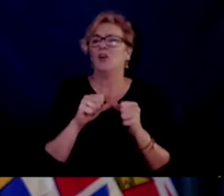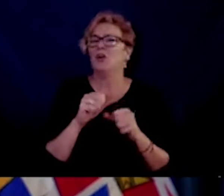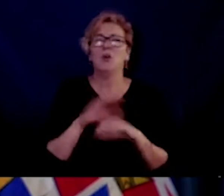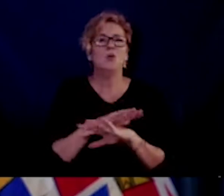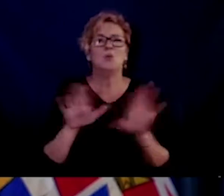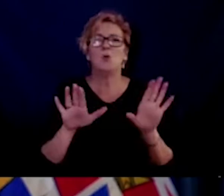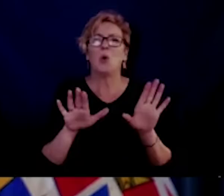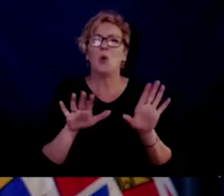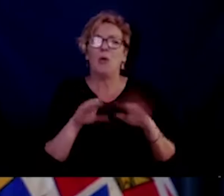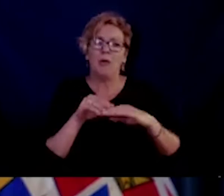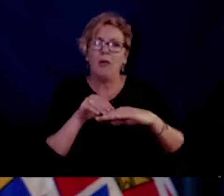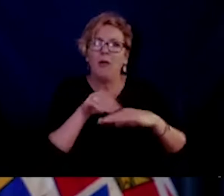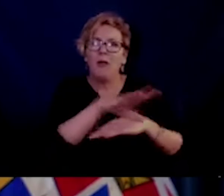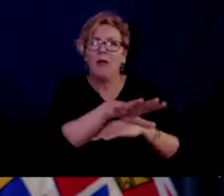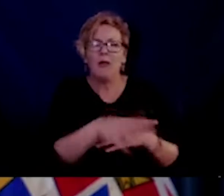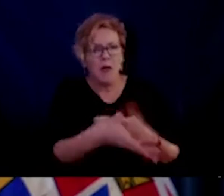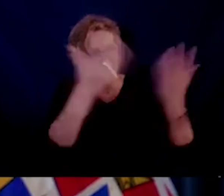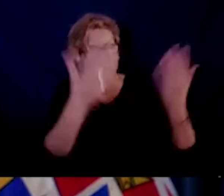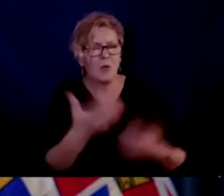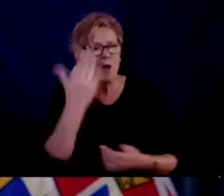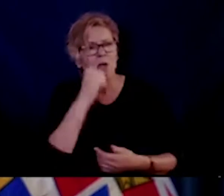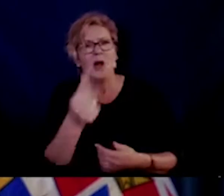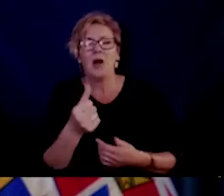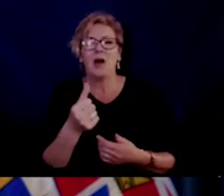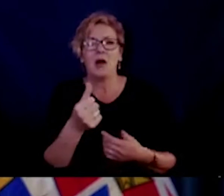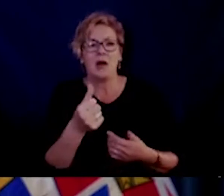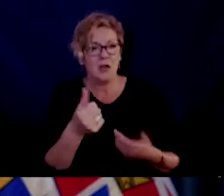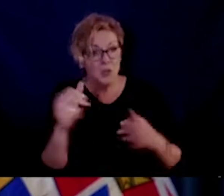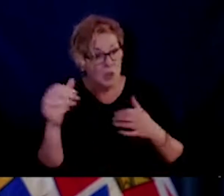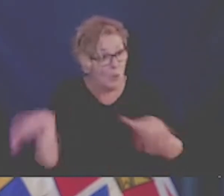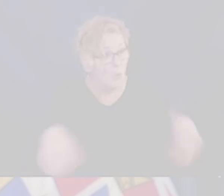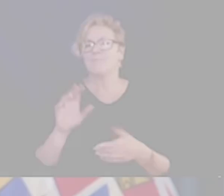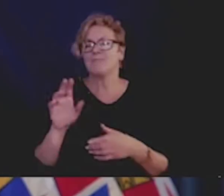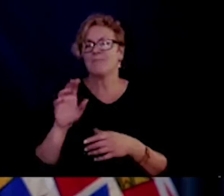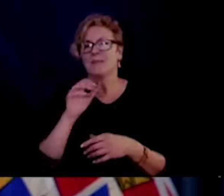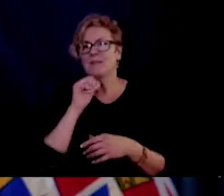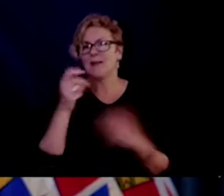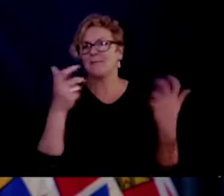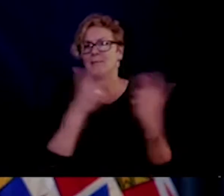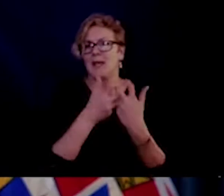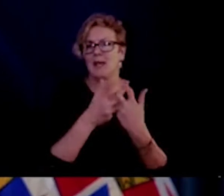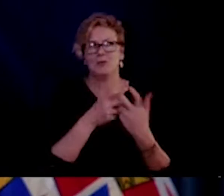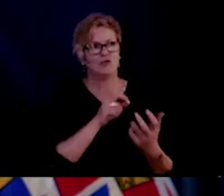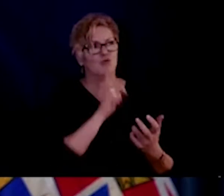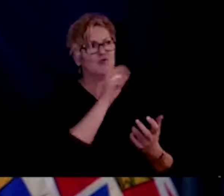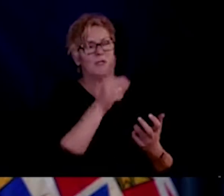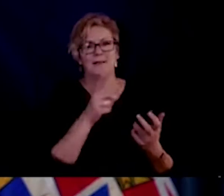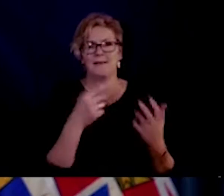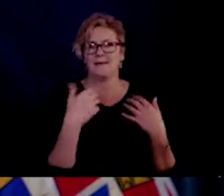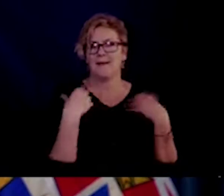right now with just the immediate family, and plan that party for next year when it's safe. Next question is from Lisa